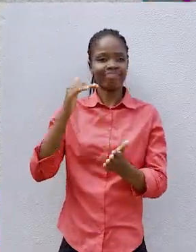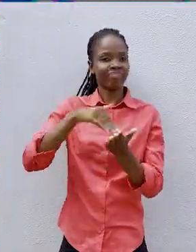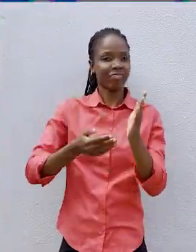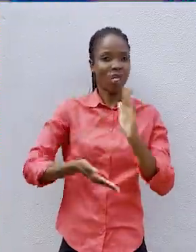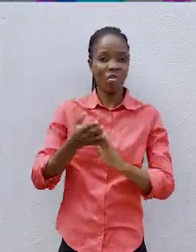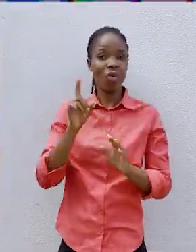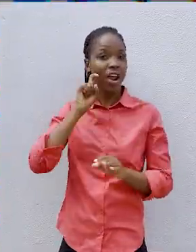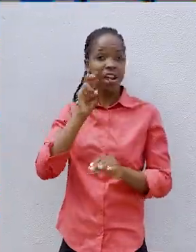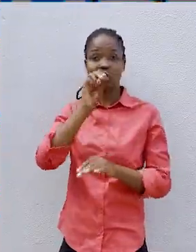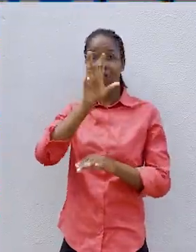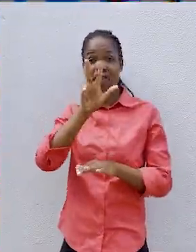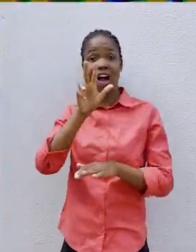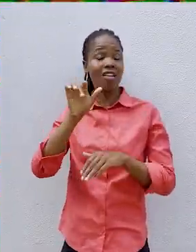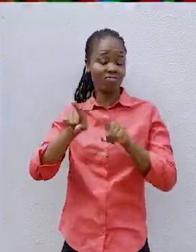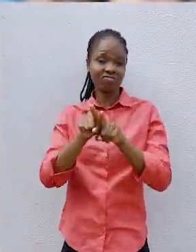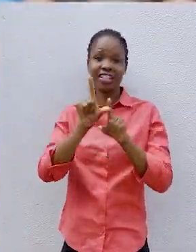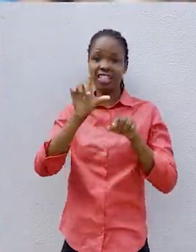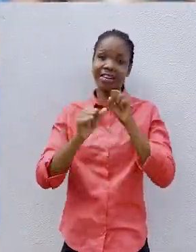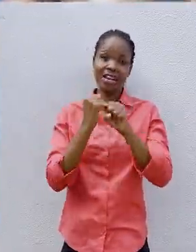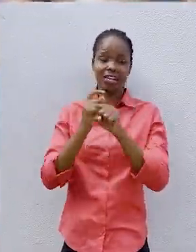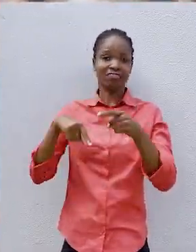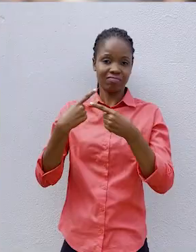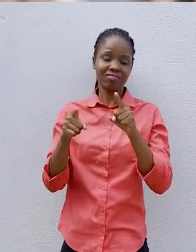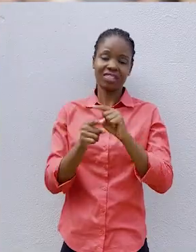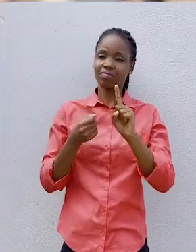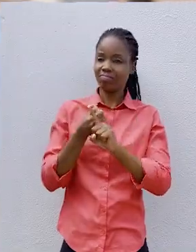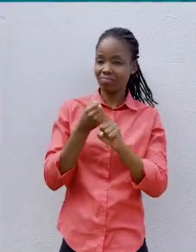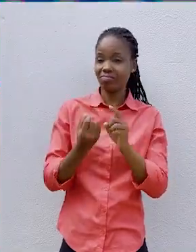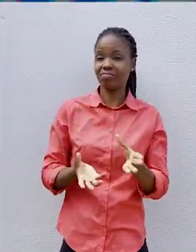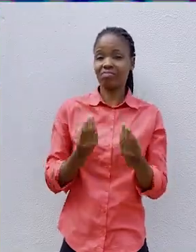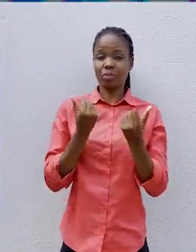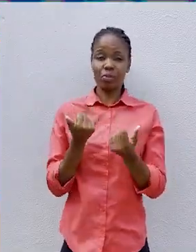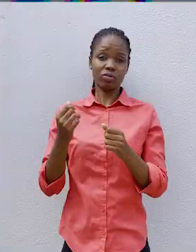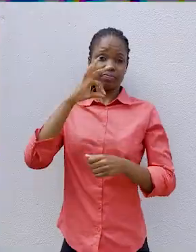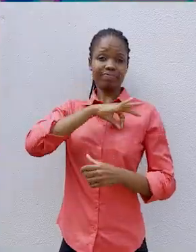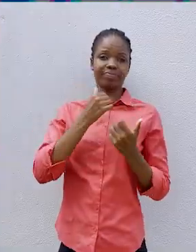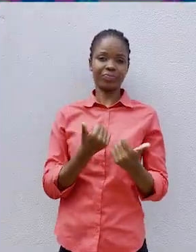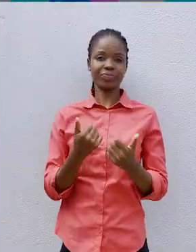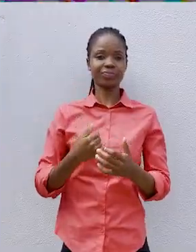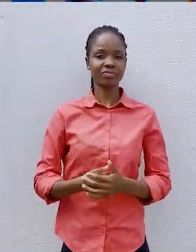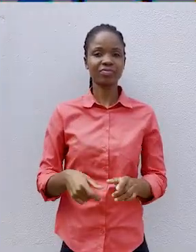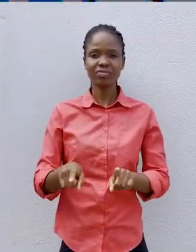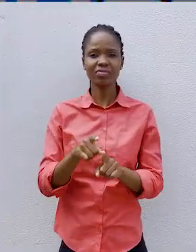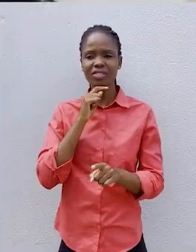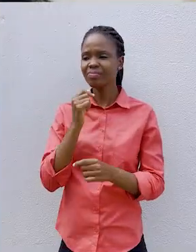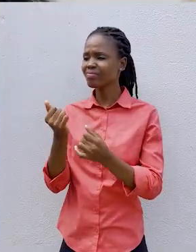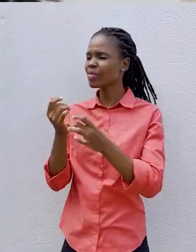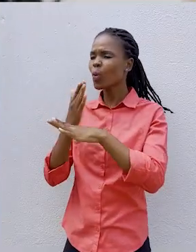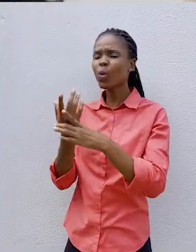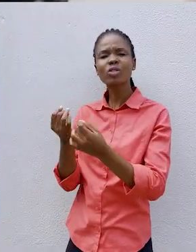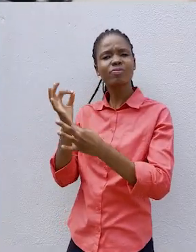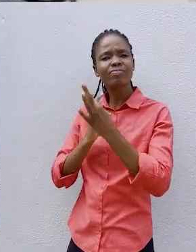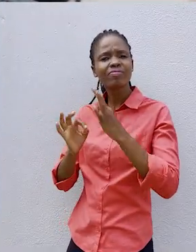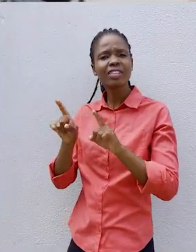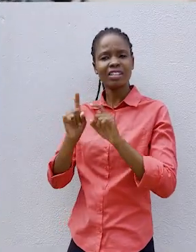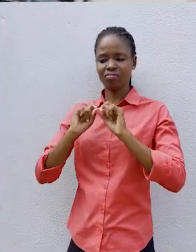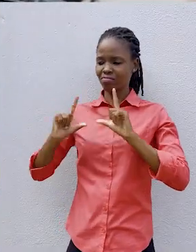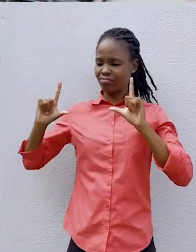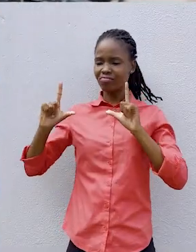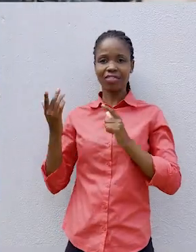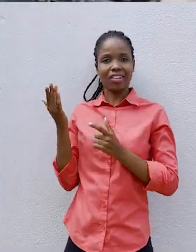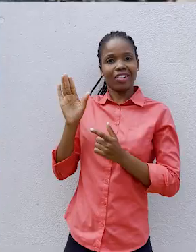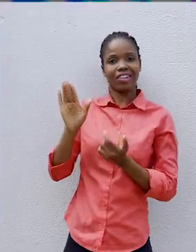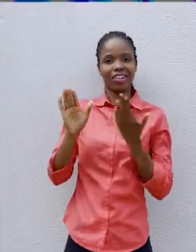city and I'm here. I'm 25, 7 years living here, and I'm still hustling. Love it. Tell me about your work. There's a lot of you